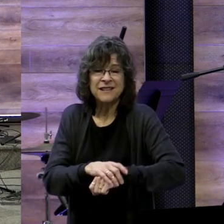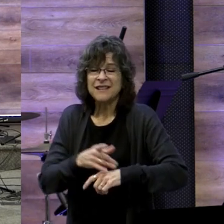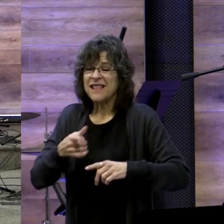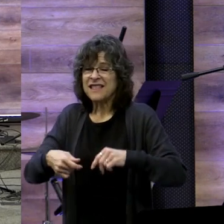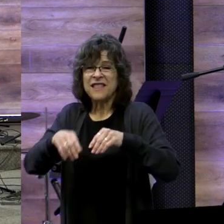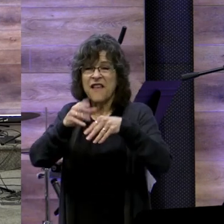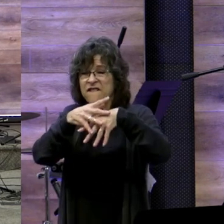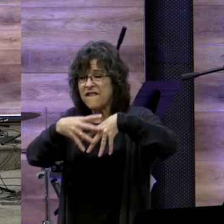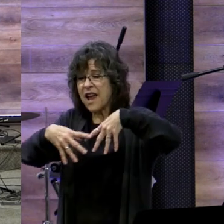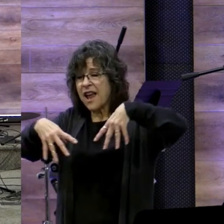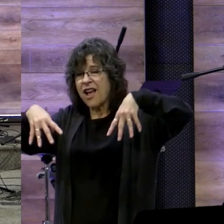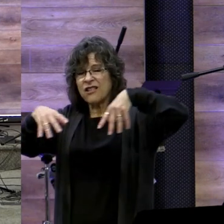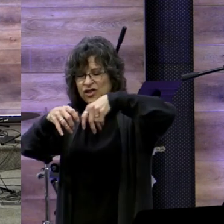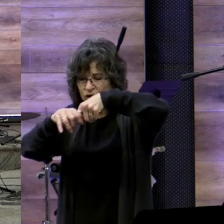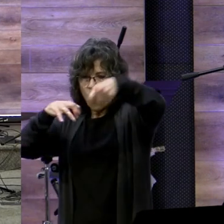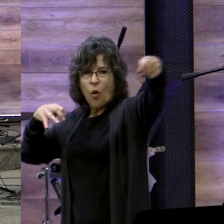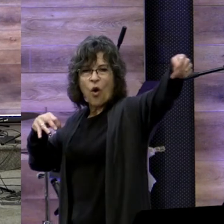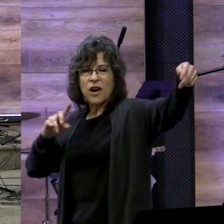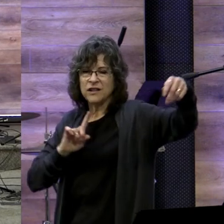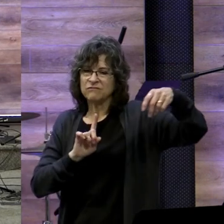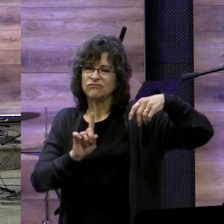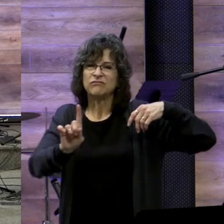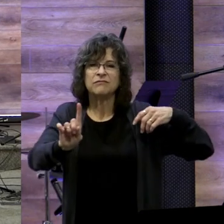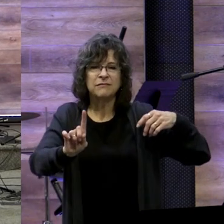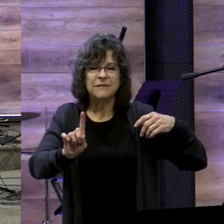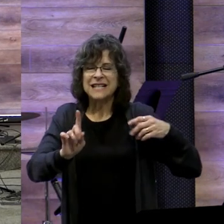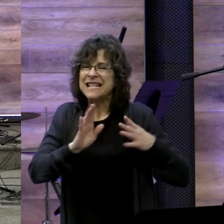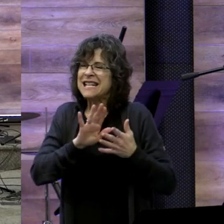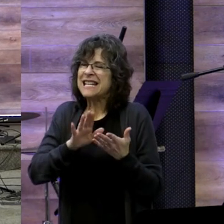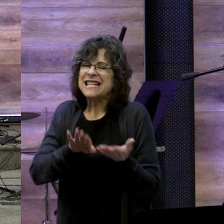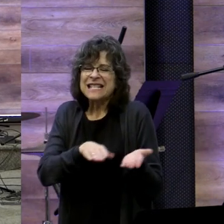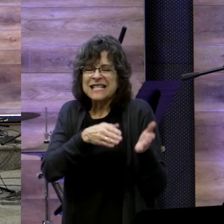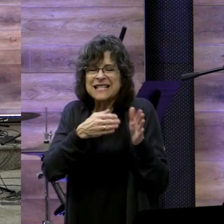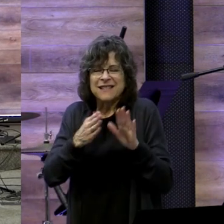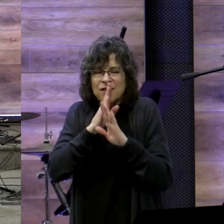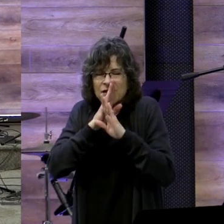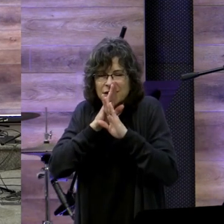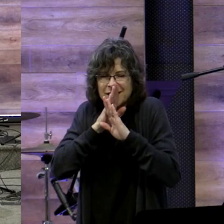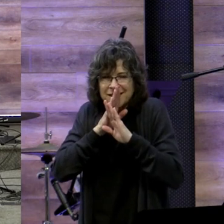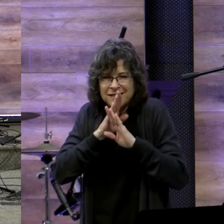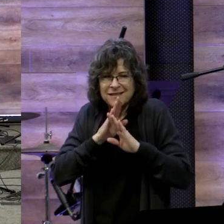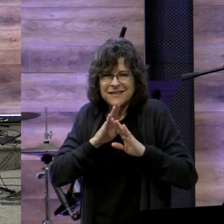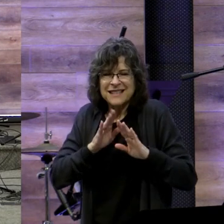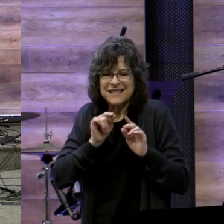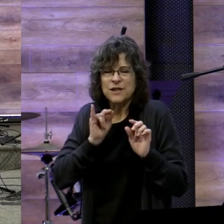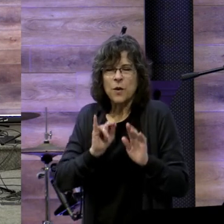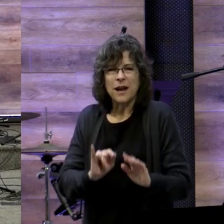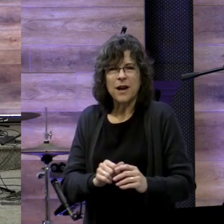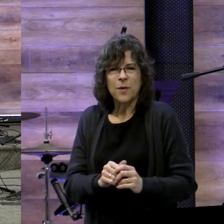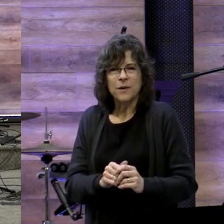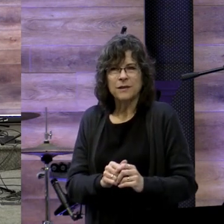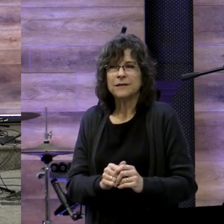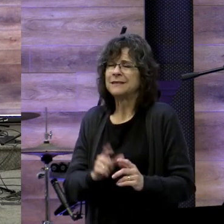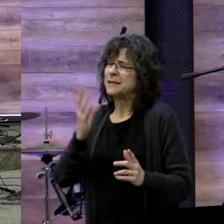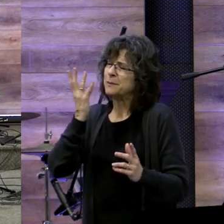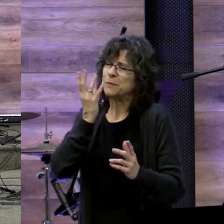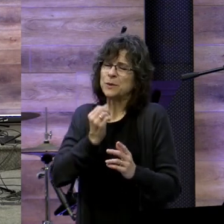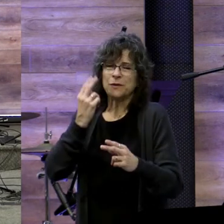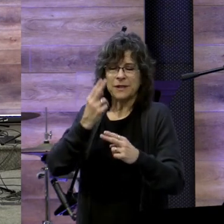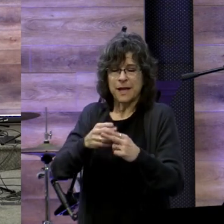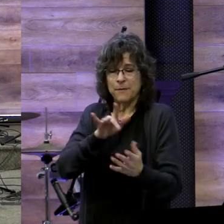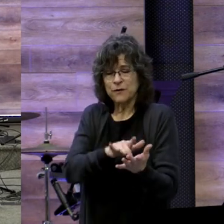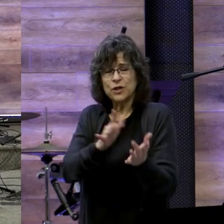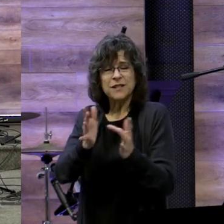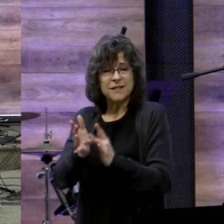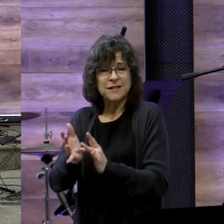boast of sin and grave. What a beautiful name it is. The name of Jesus. Now I want to close with three questions